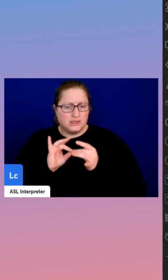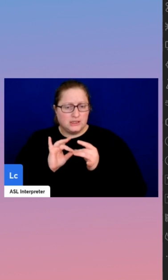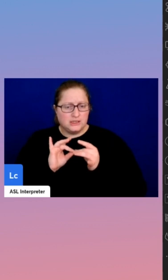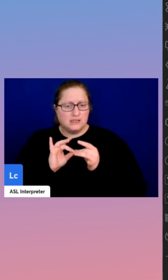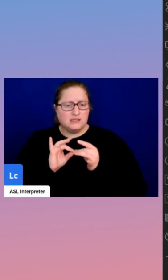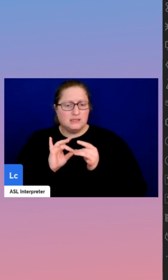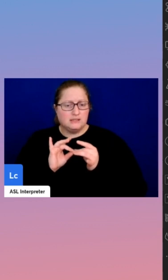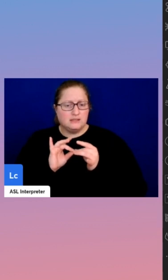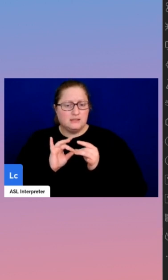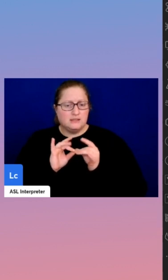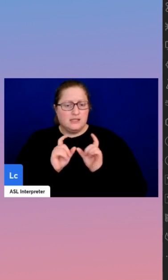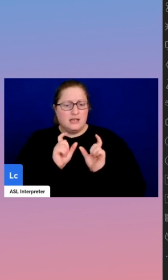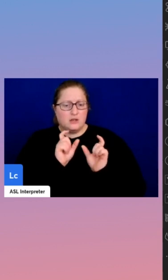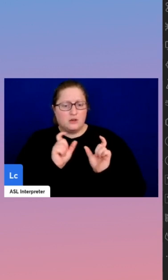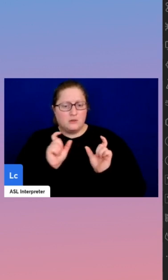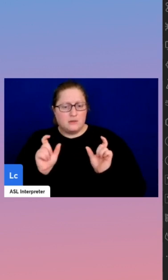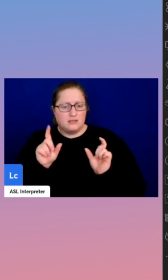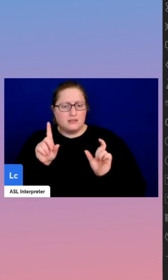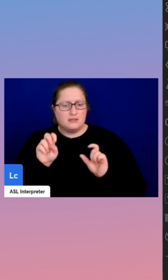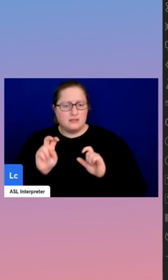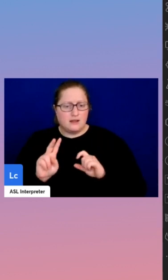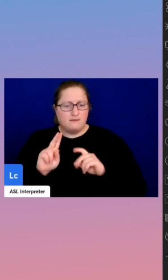increment the dev version.